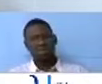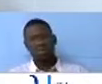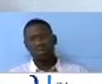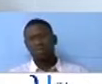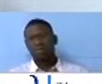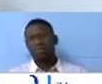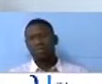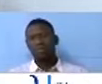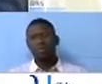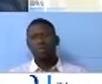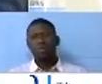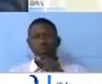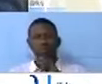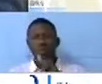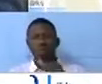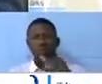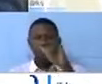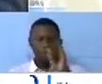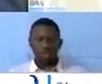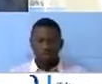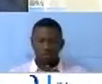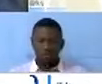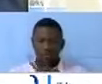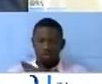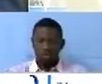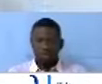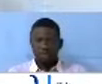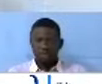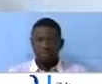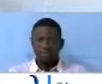From 2010 to